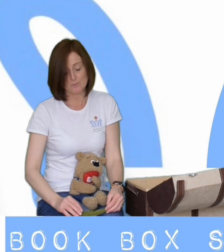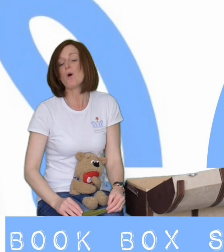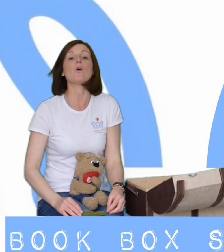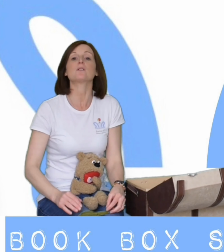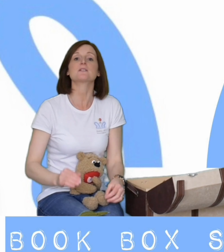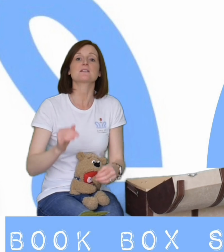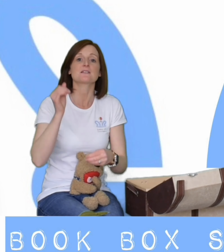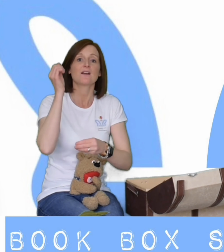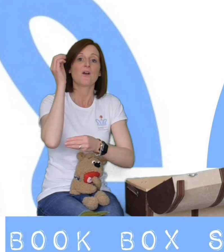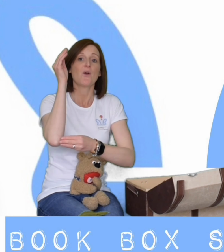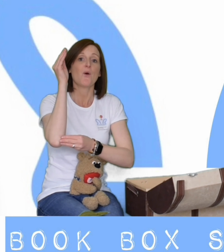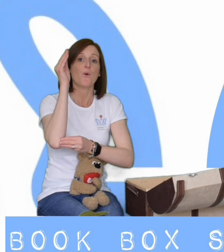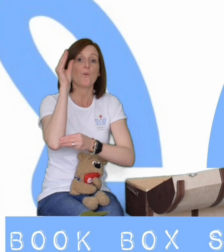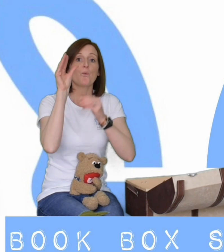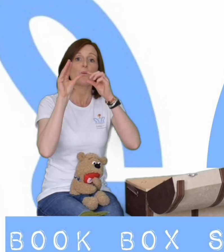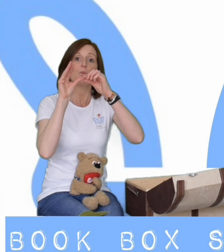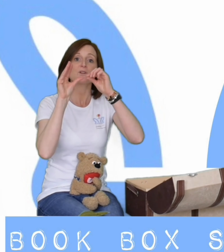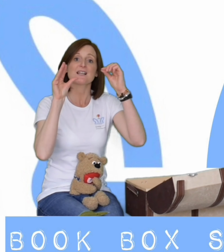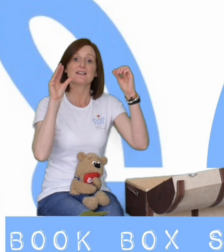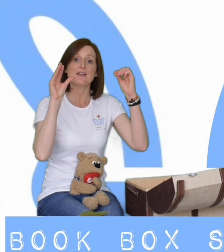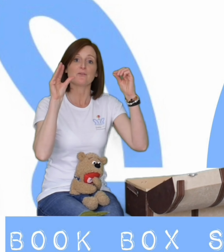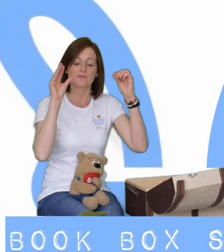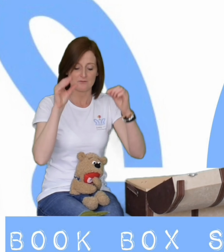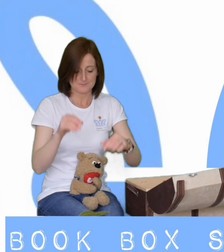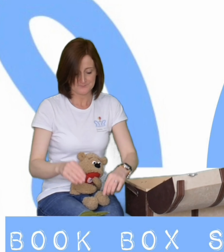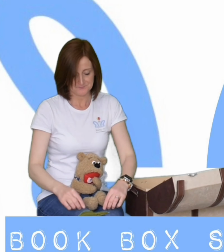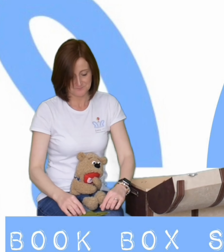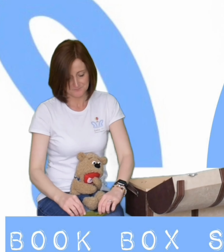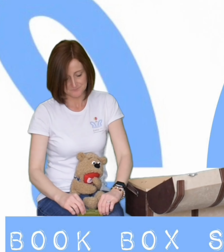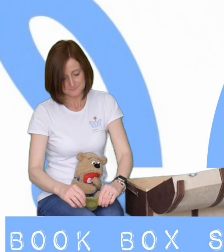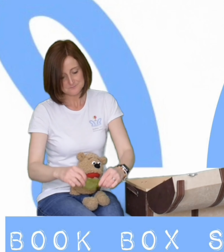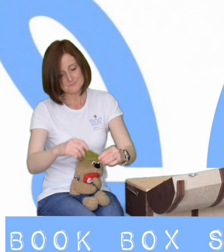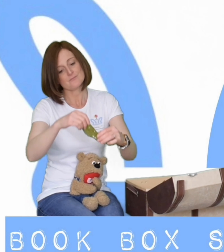Inside their box was a leaf.